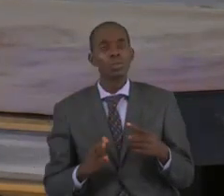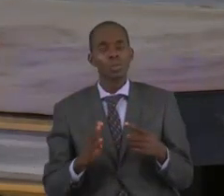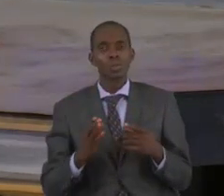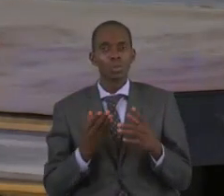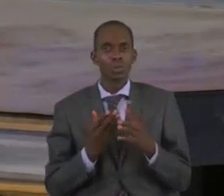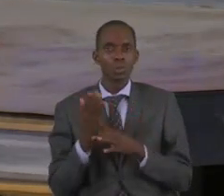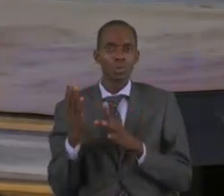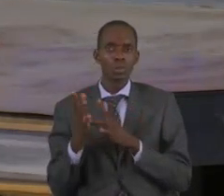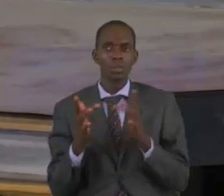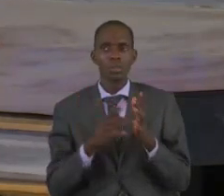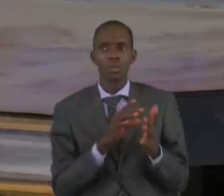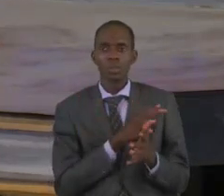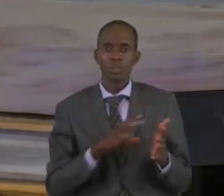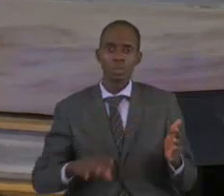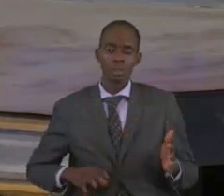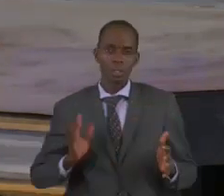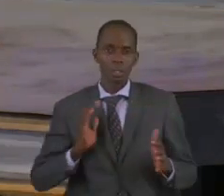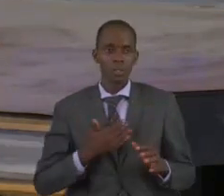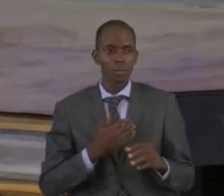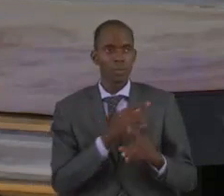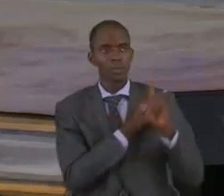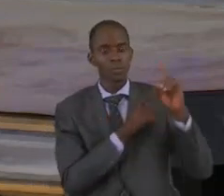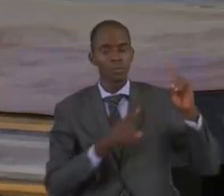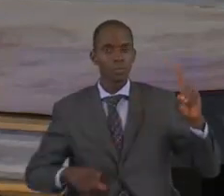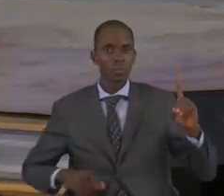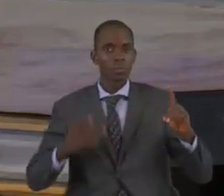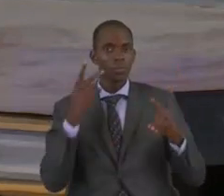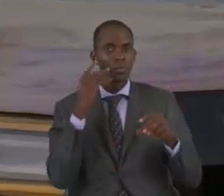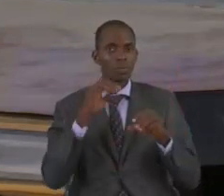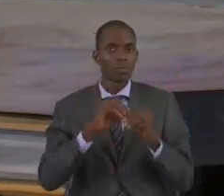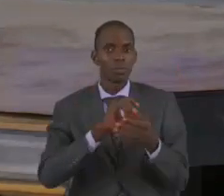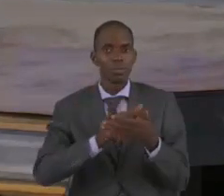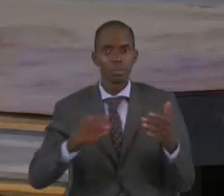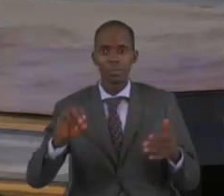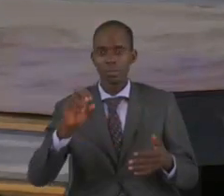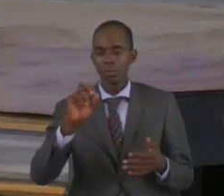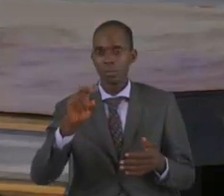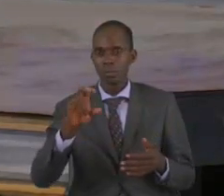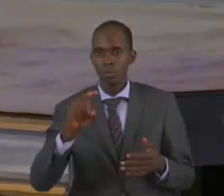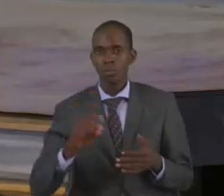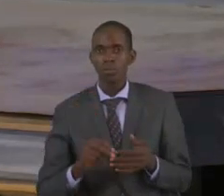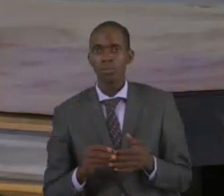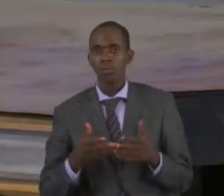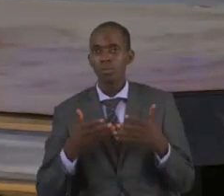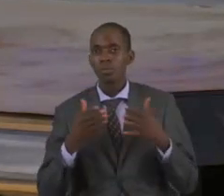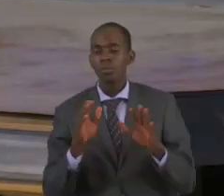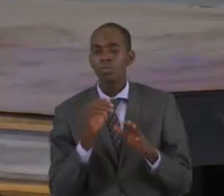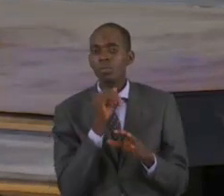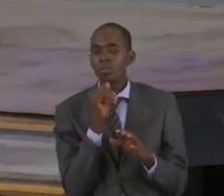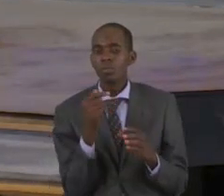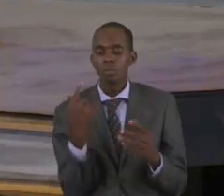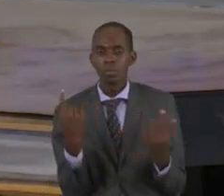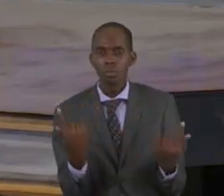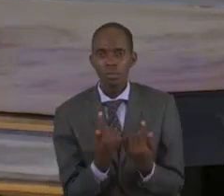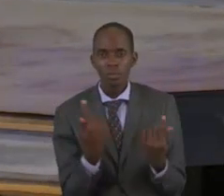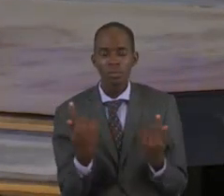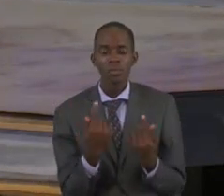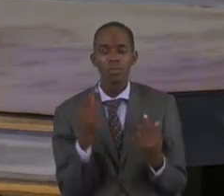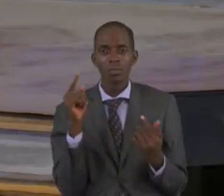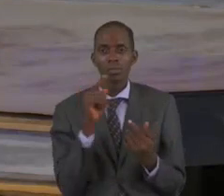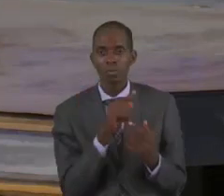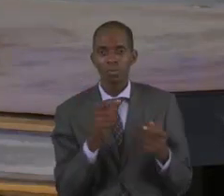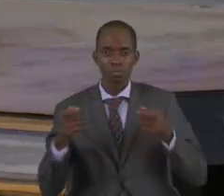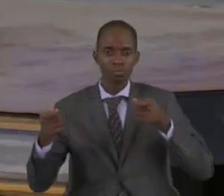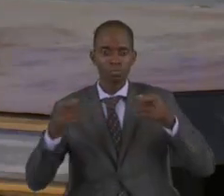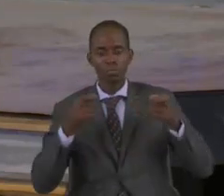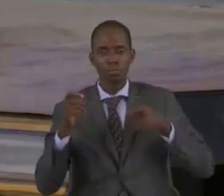Jesus Christ our Lord. In verse 12, it says, let not sin therefore reign